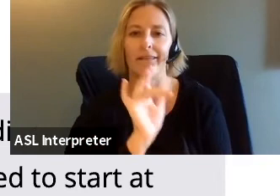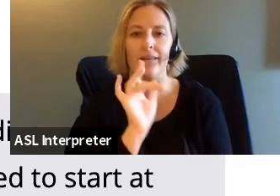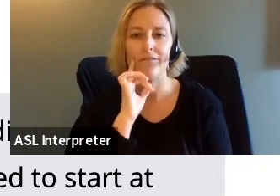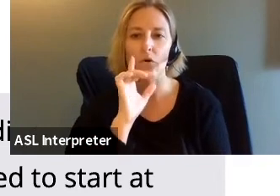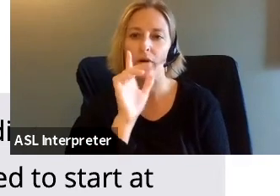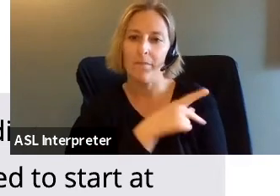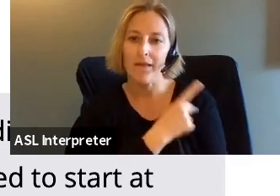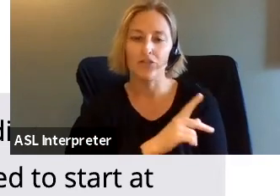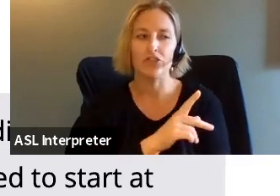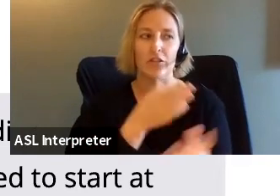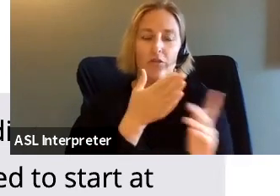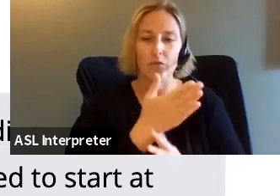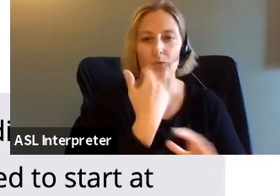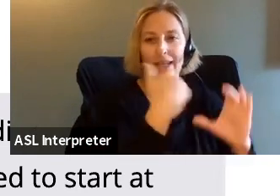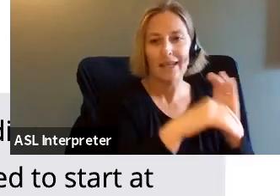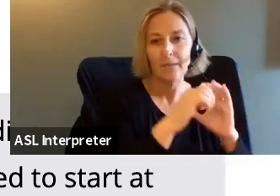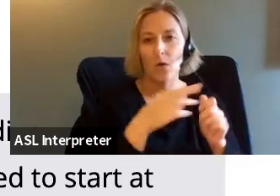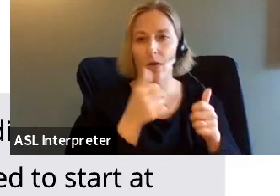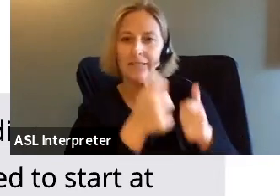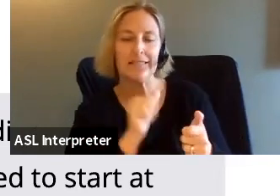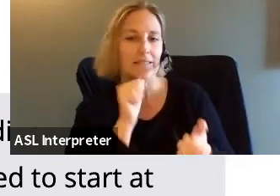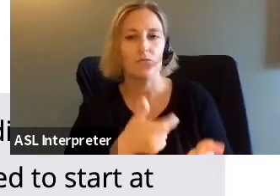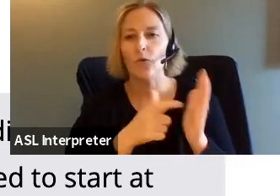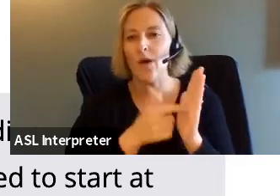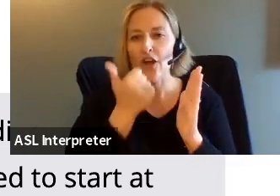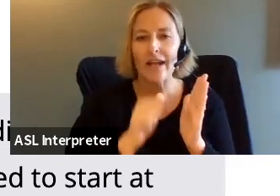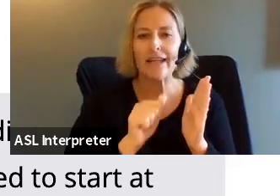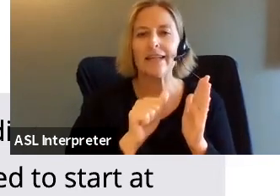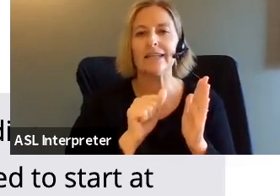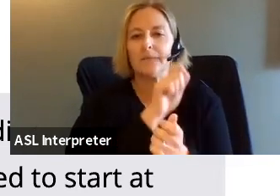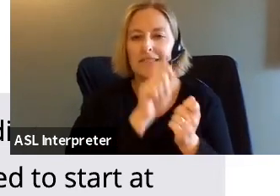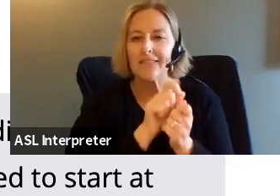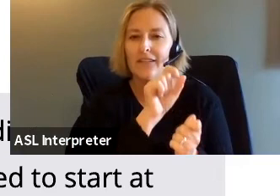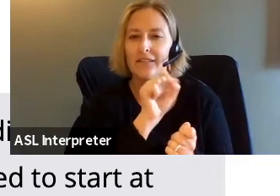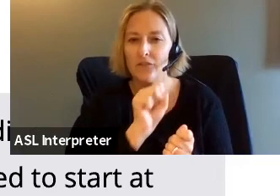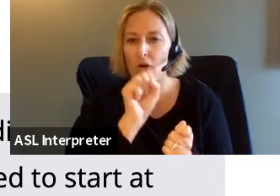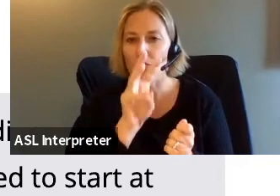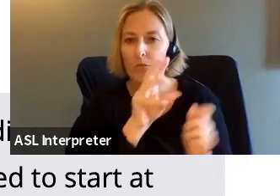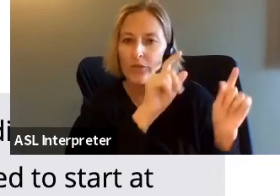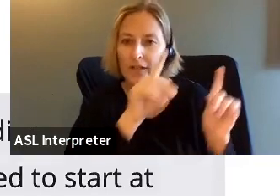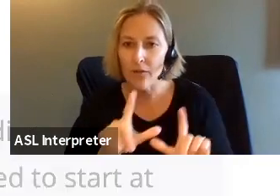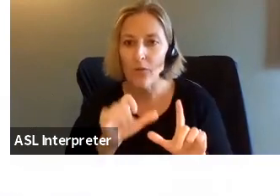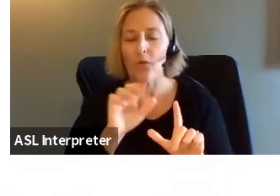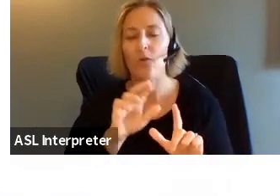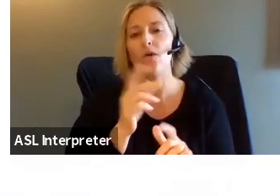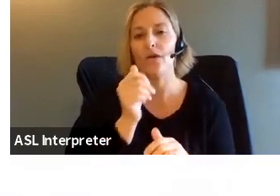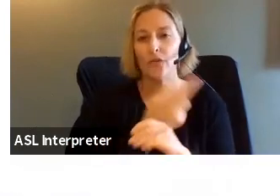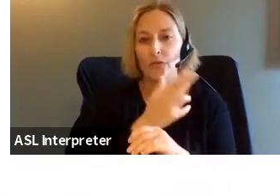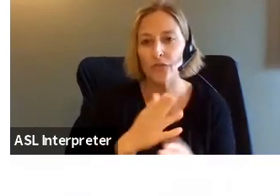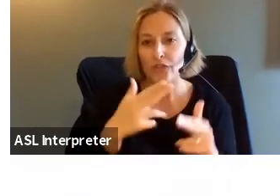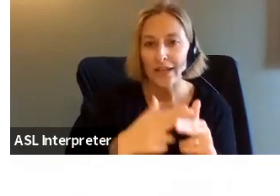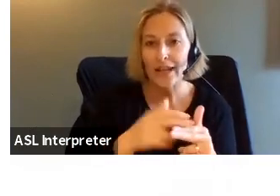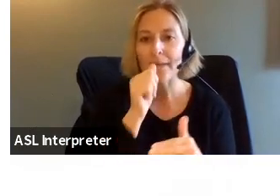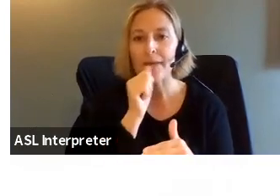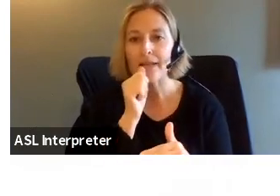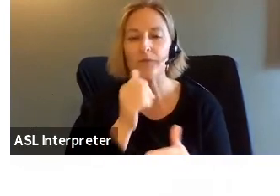was much easier, not requiring any sort of software download or any sort of username and password. Next slide. And we